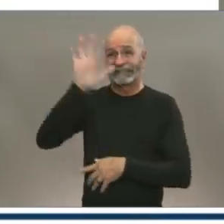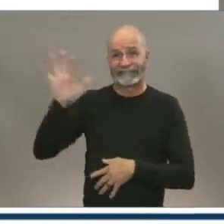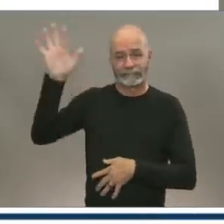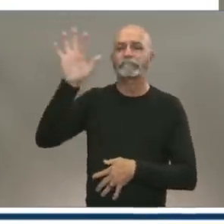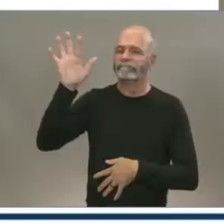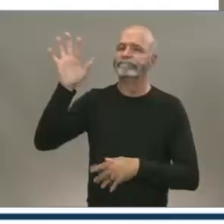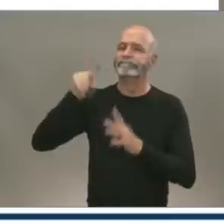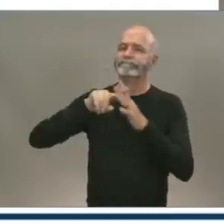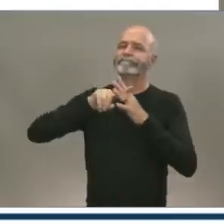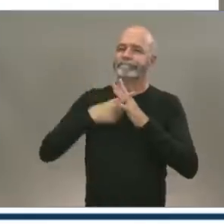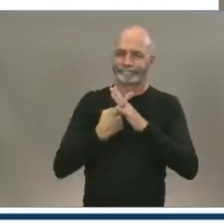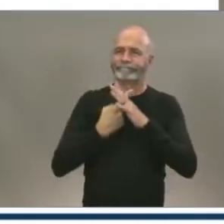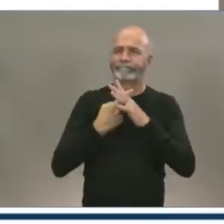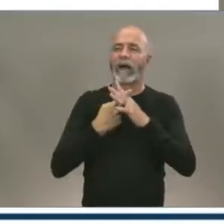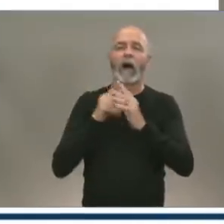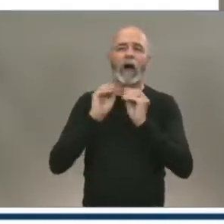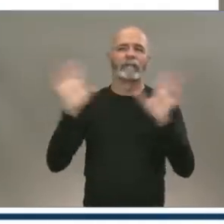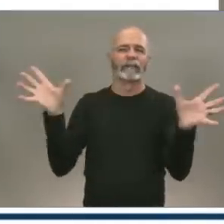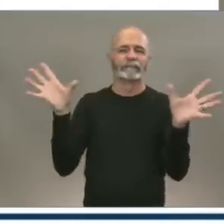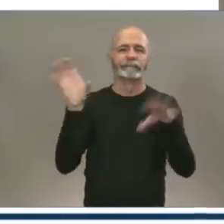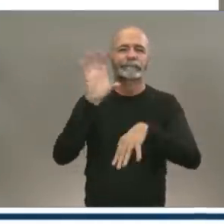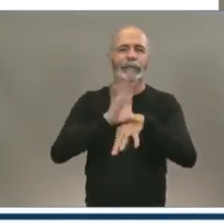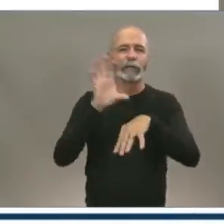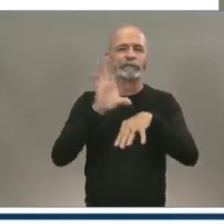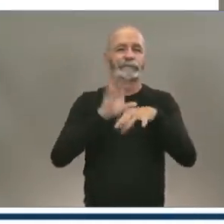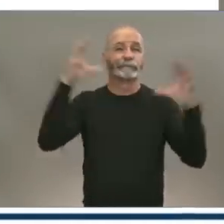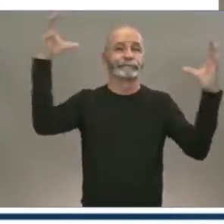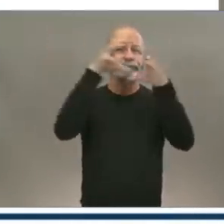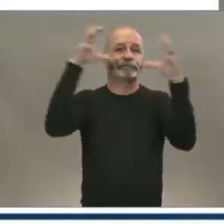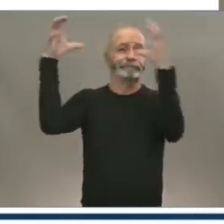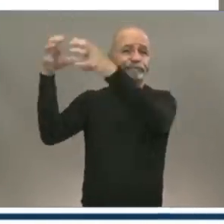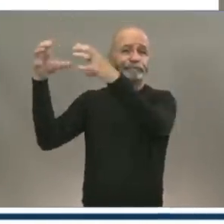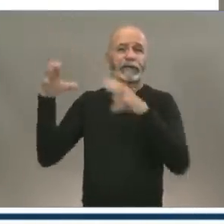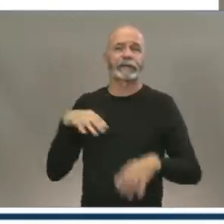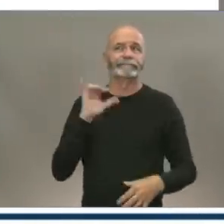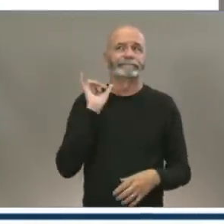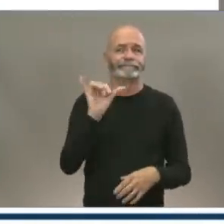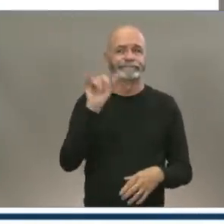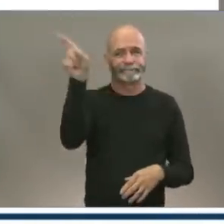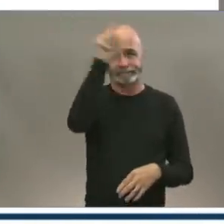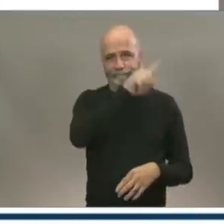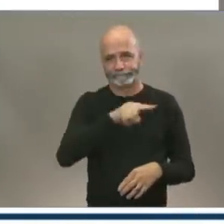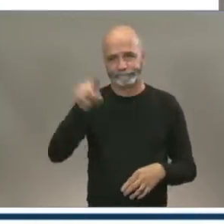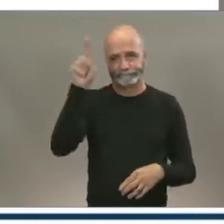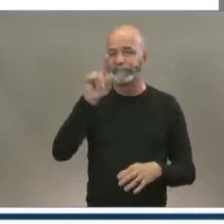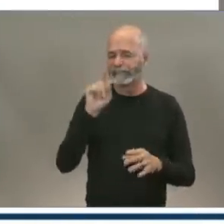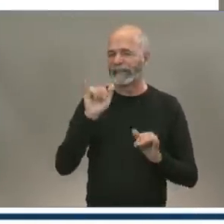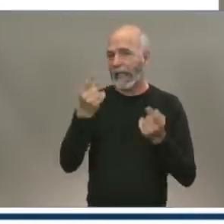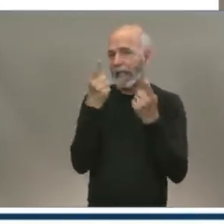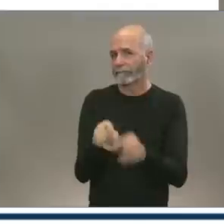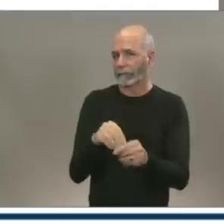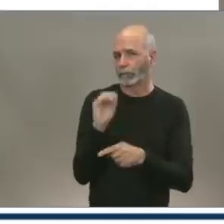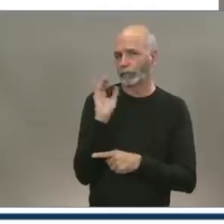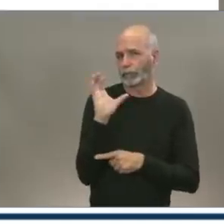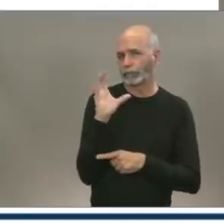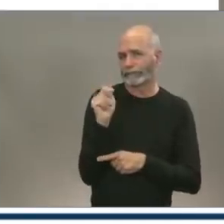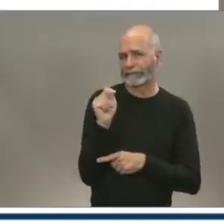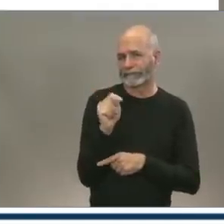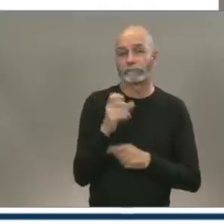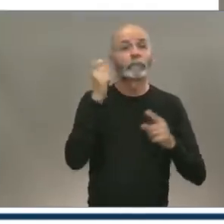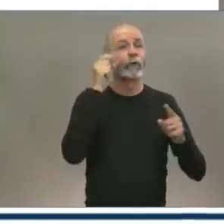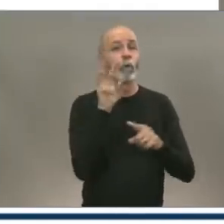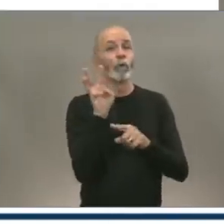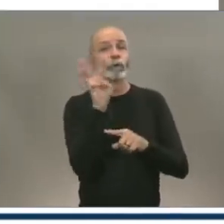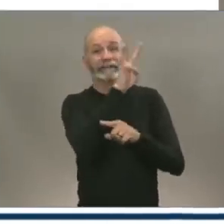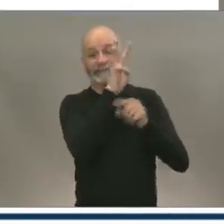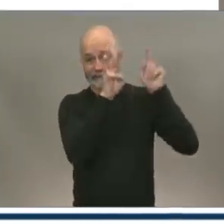to the faith-based gathering that occurred in late October. The outbreak in Western Zone has been contained to people